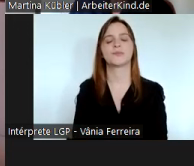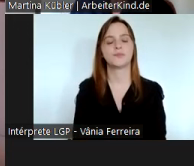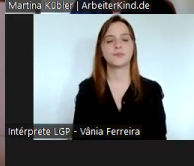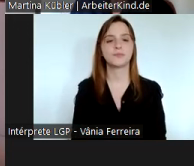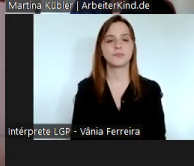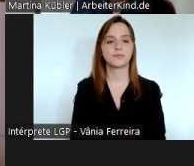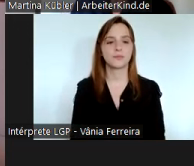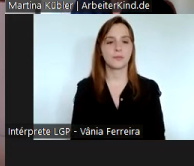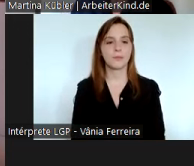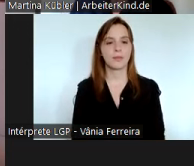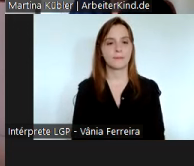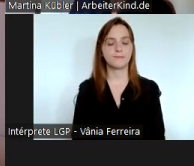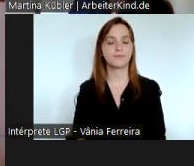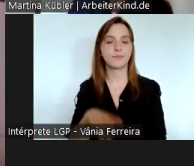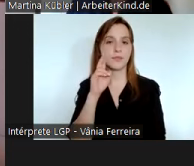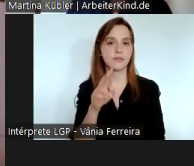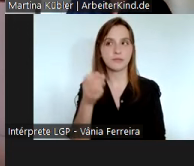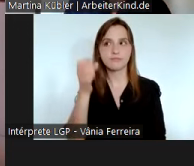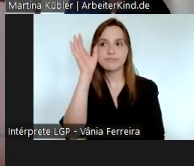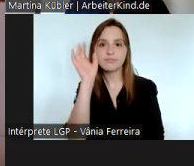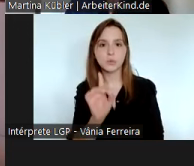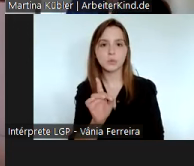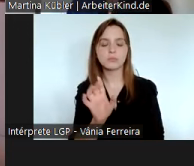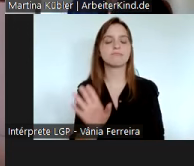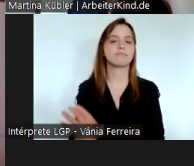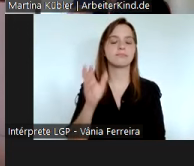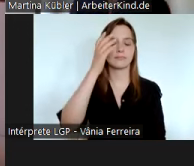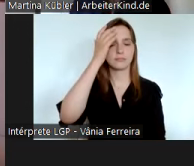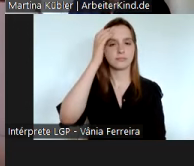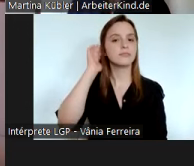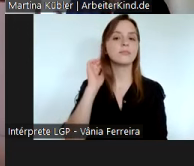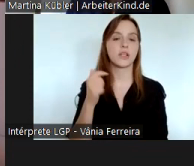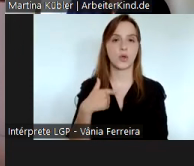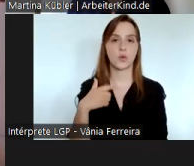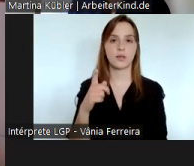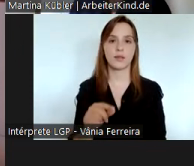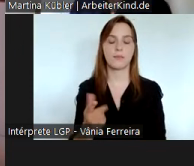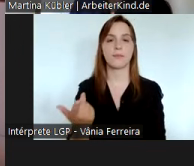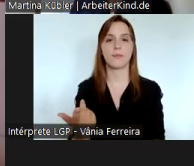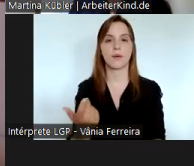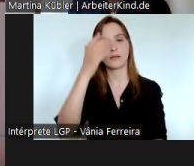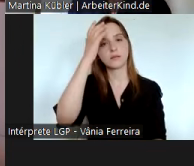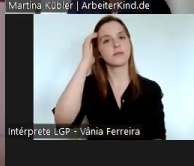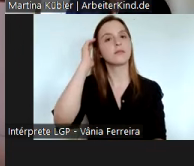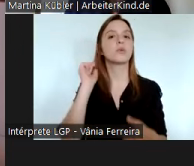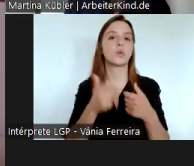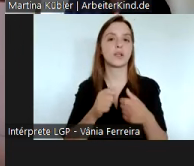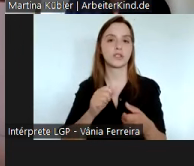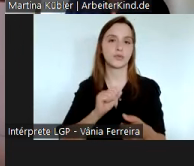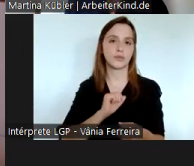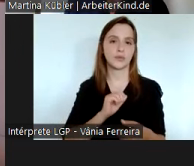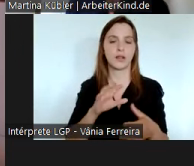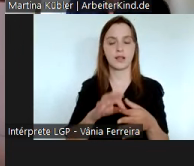Let me just see if I forgot something. Oh yes, and then like me and my colleagues from the full-time team of Arbeiterkind, we also